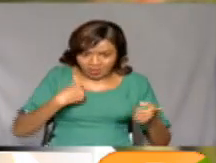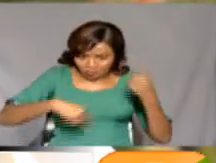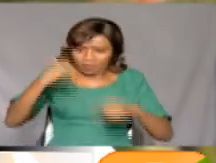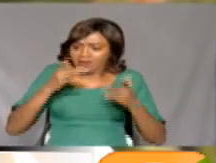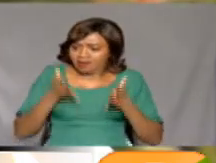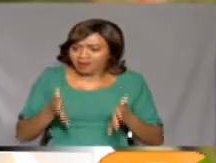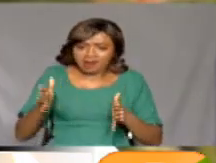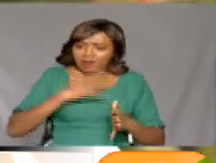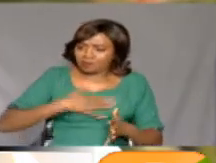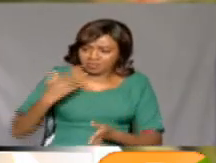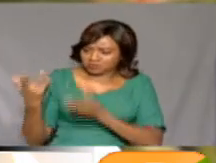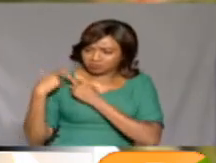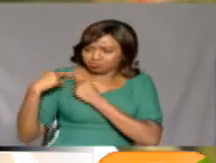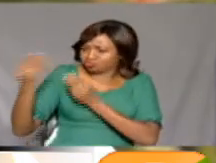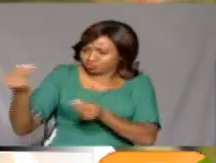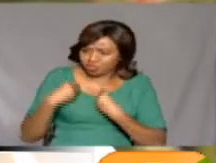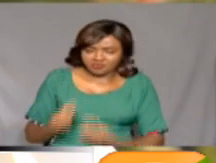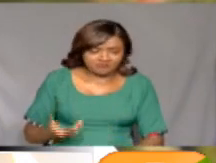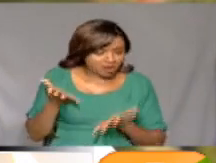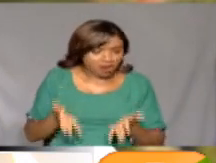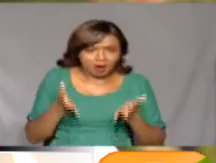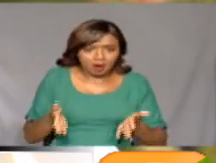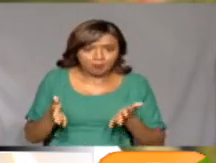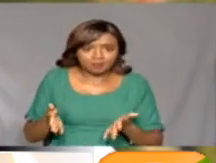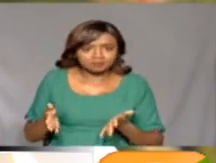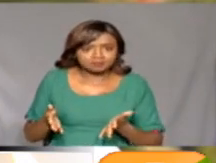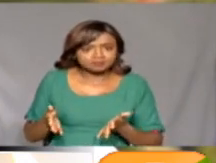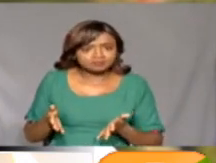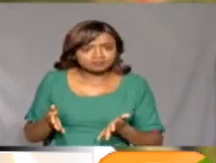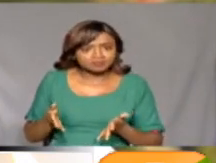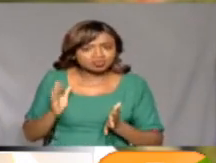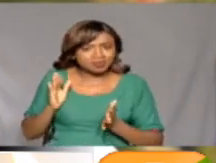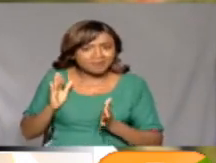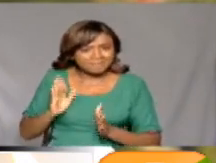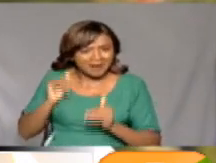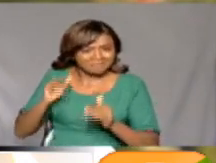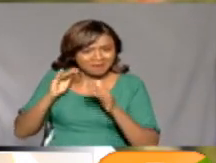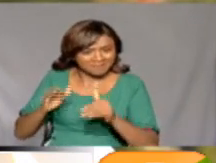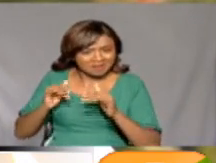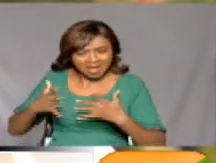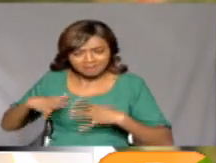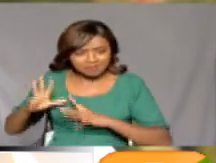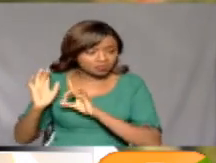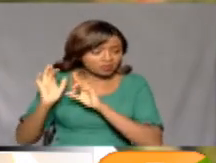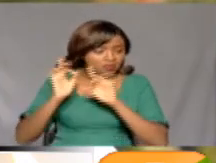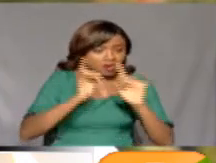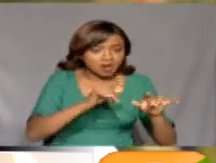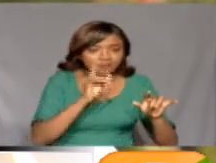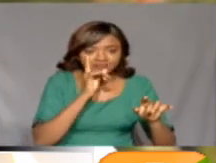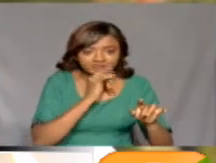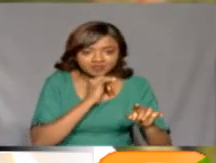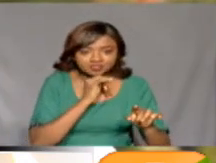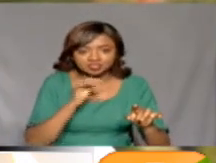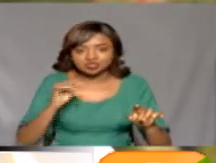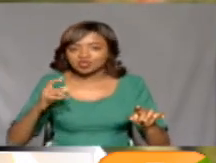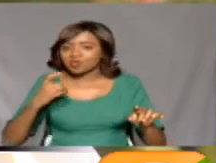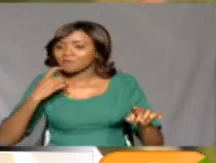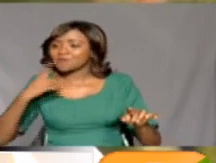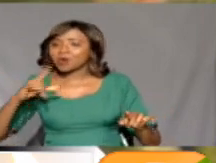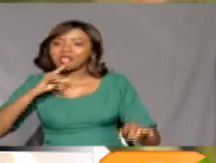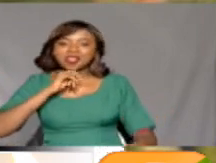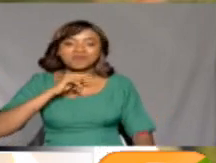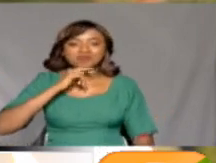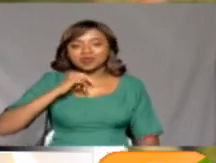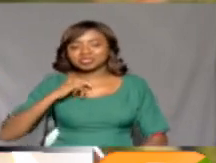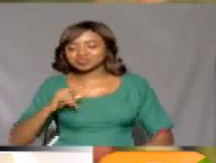it was hurried. So on the day of the handover, so we come, the Moi boys, you know, we